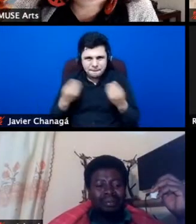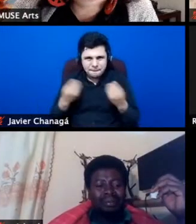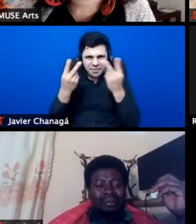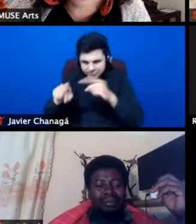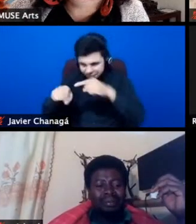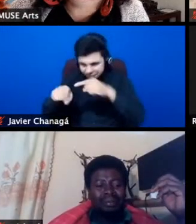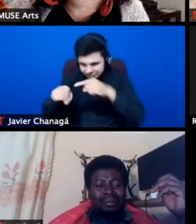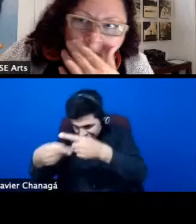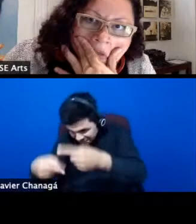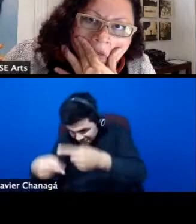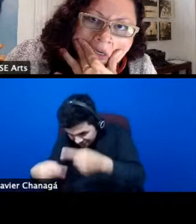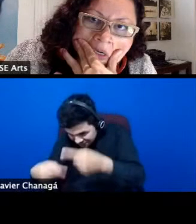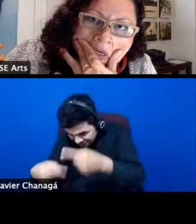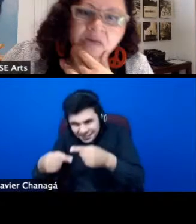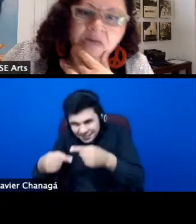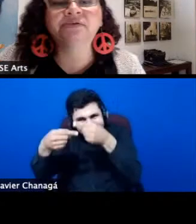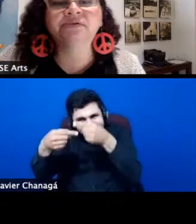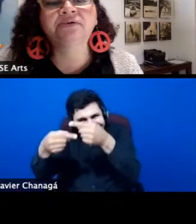este Zoom.